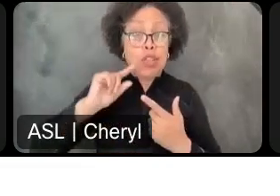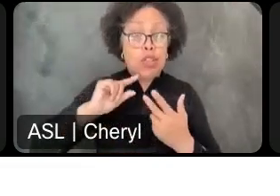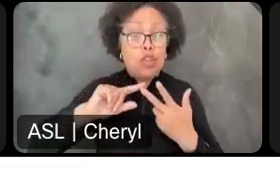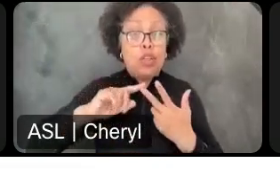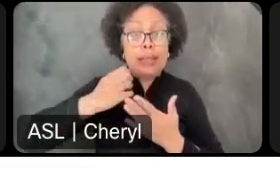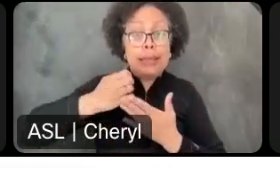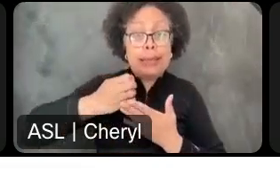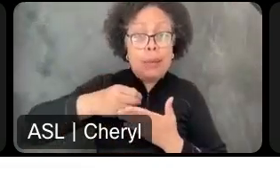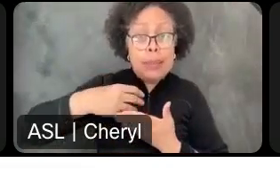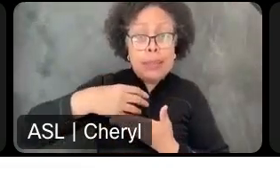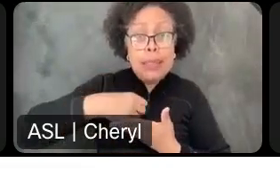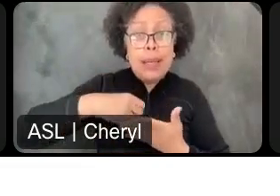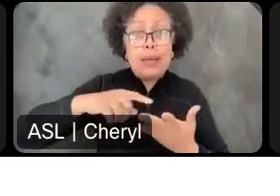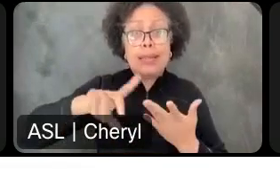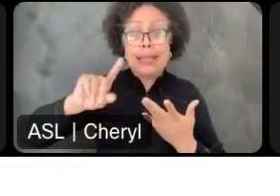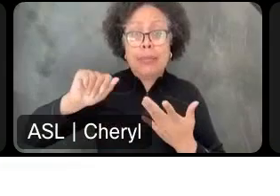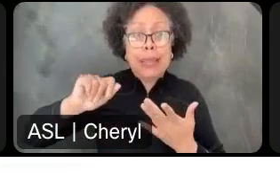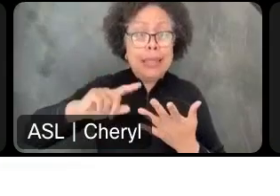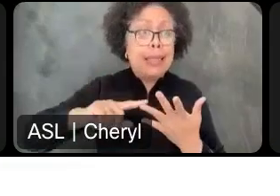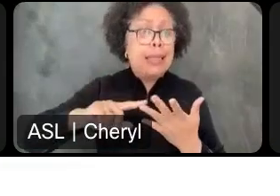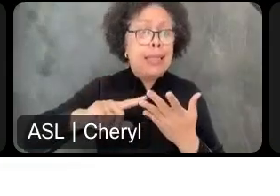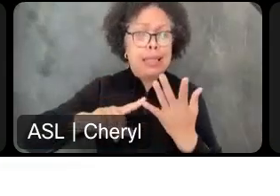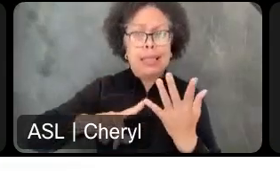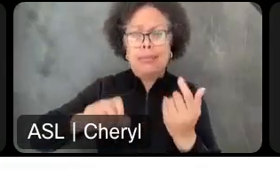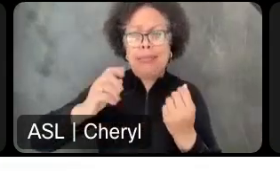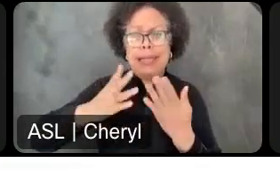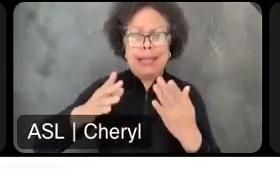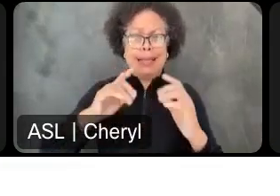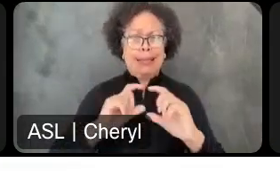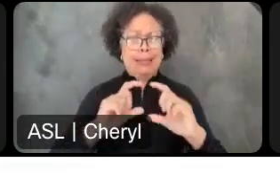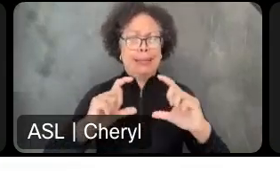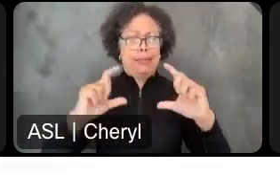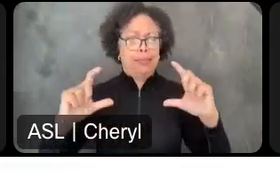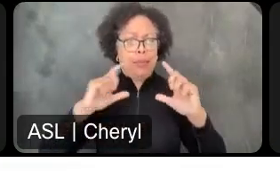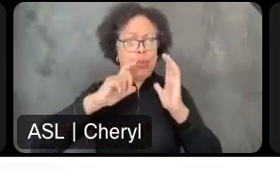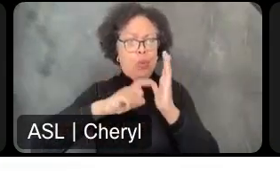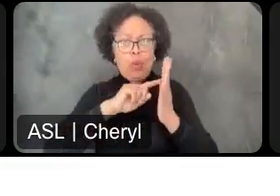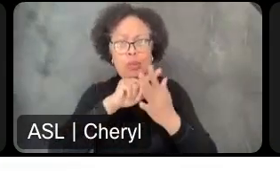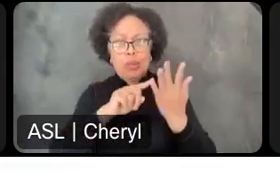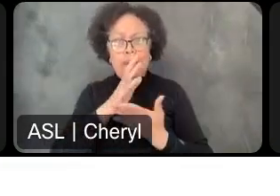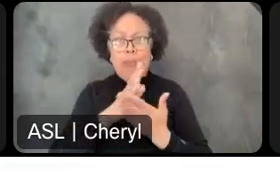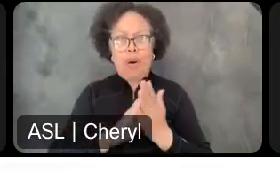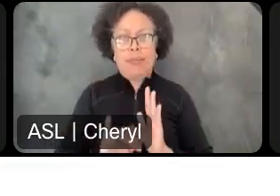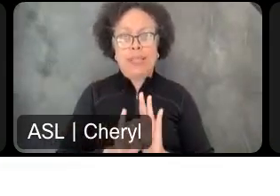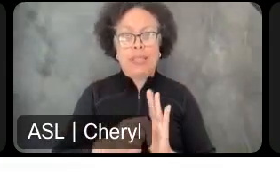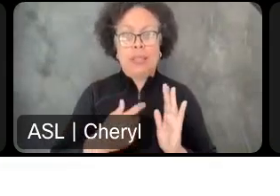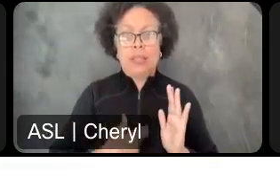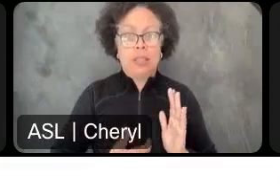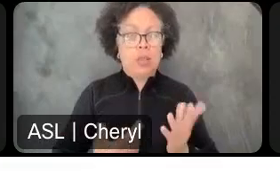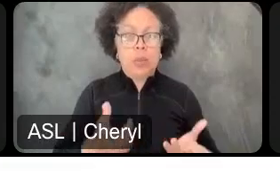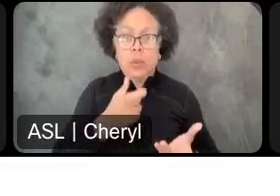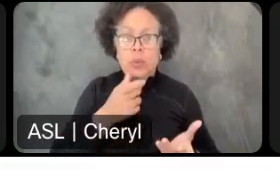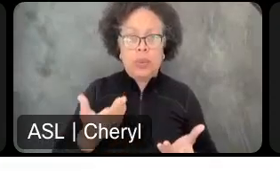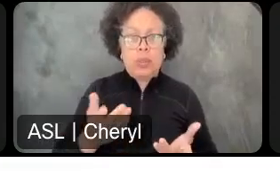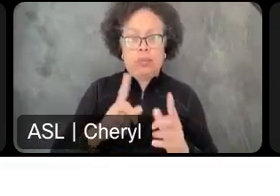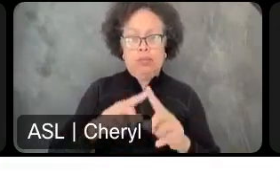disability status, or others that you may see listed in this graphic. These different forms of oppression